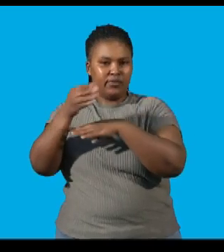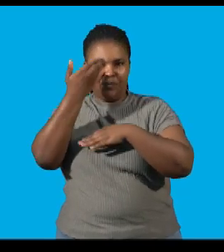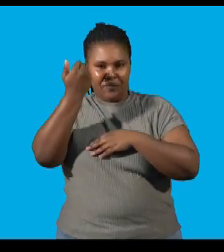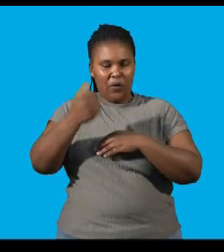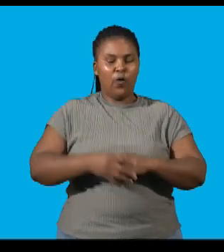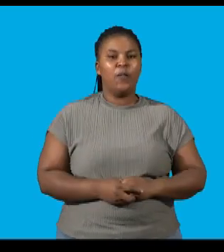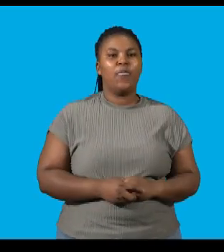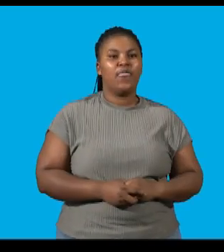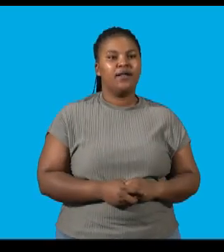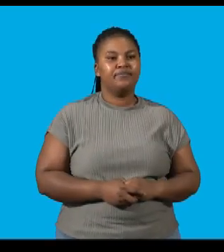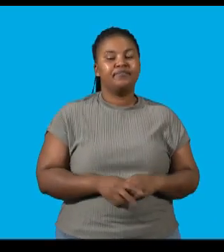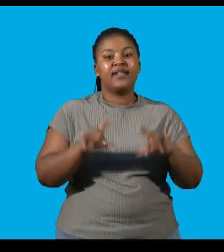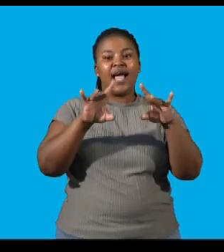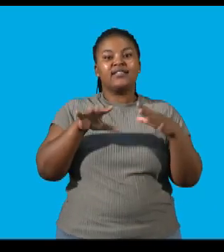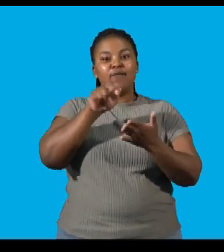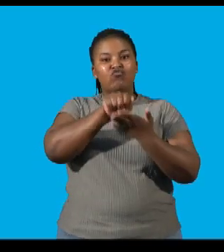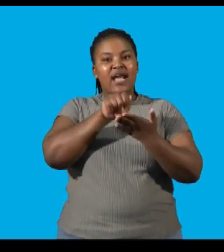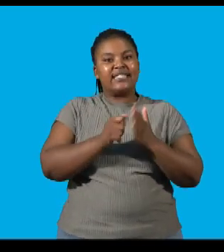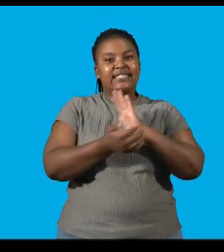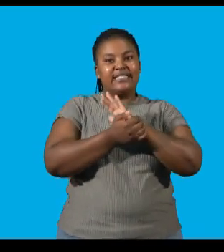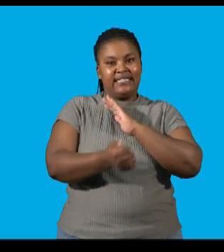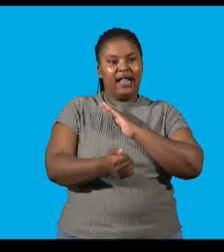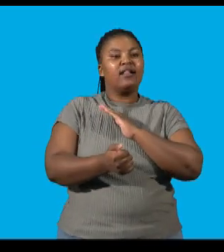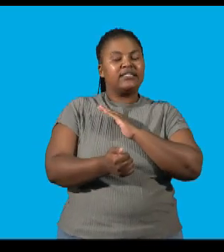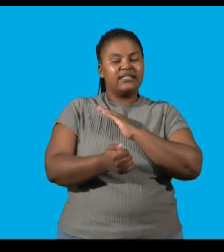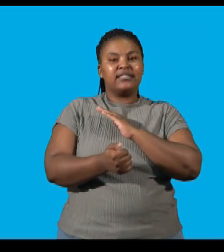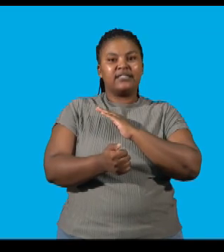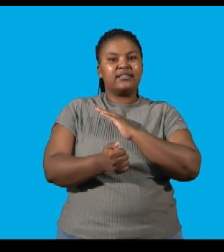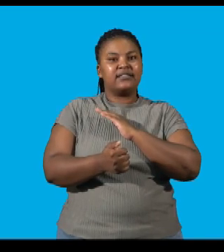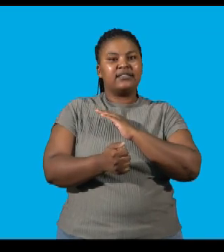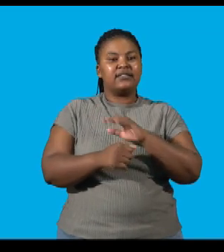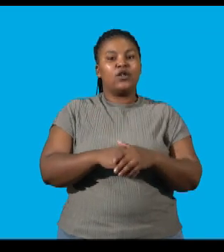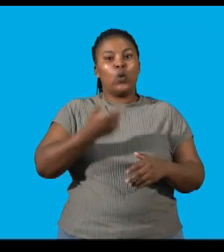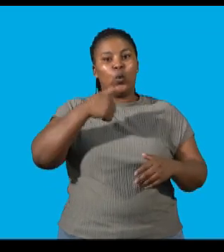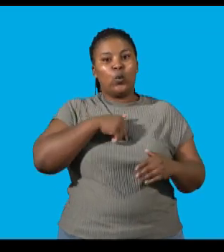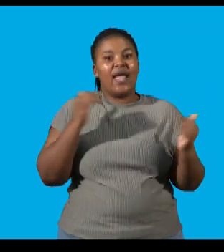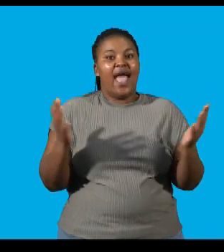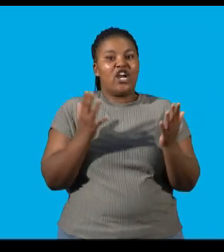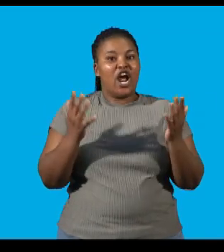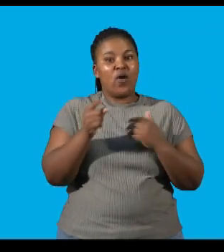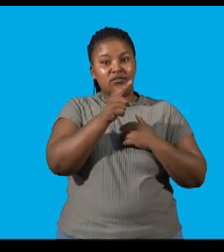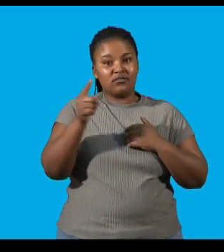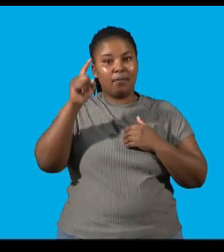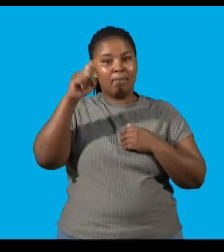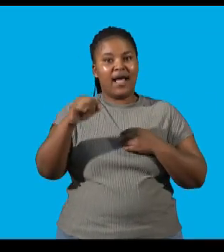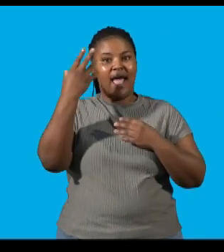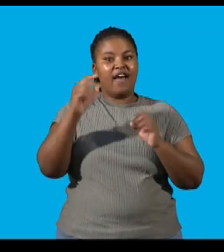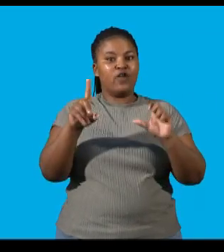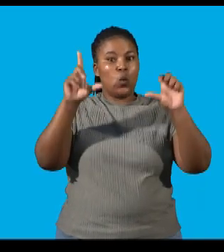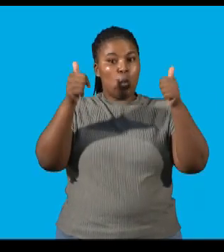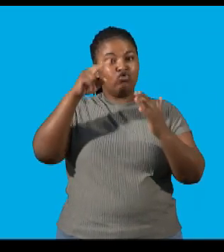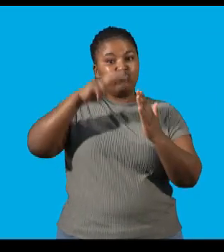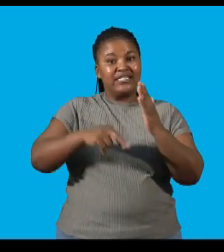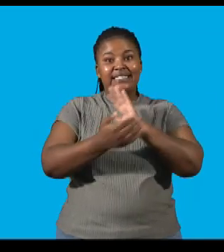development. The exam writing skills and competencies, we encourage you to